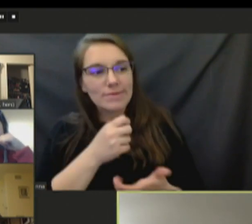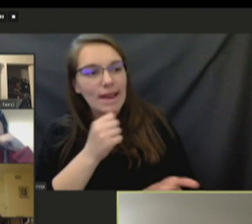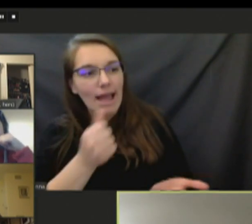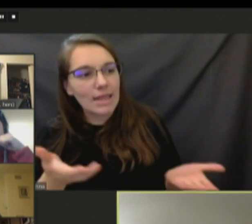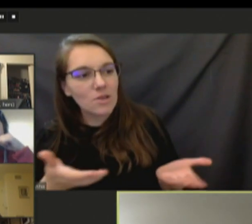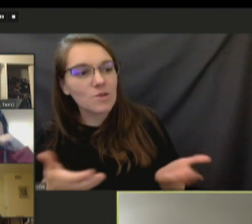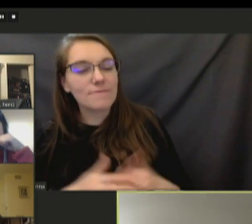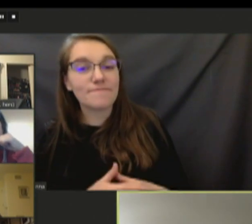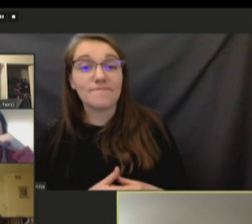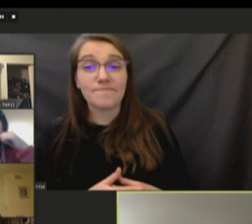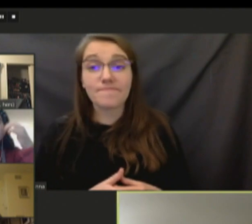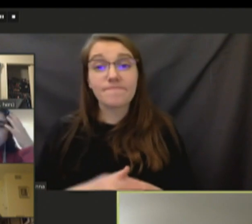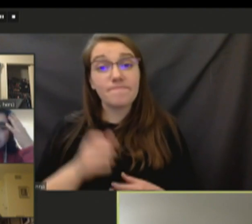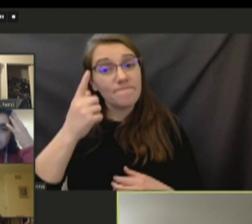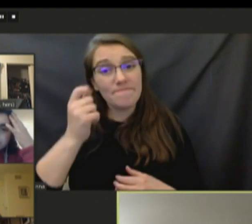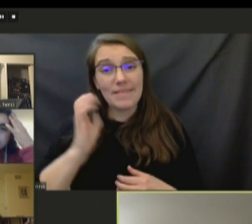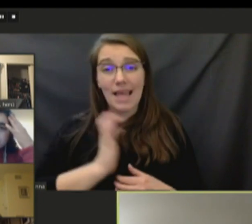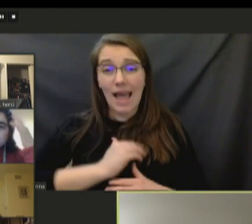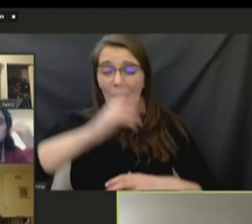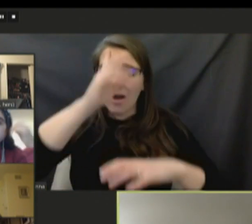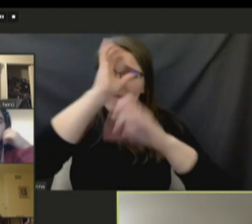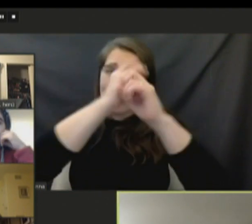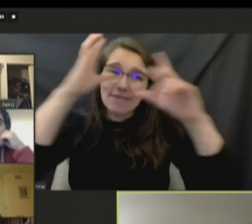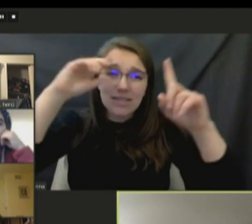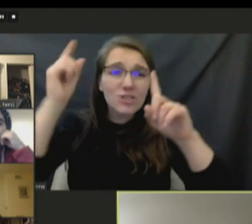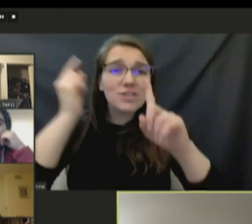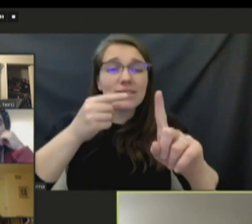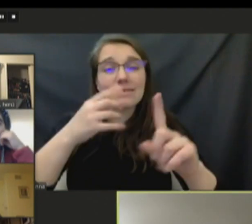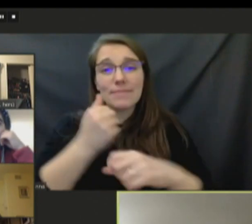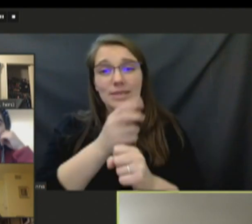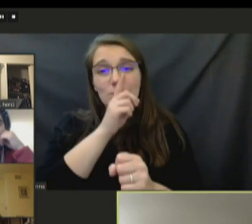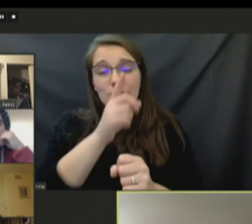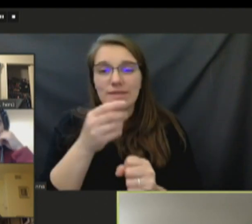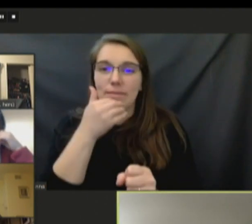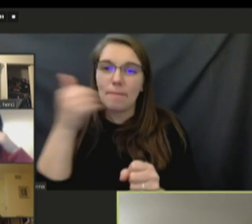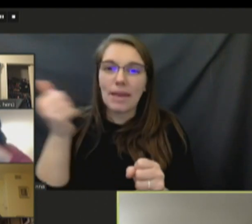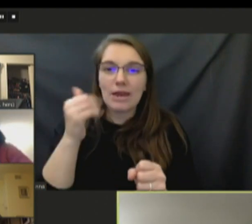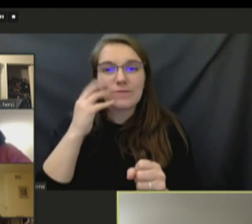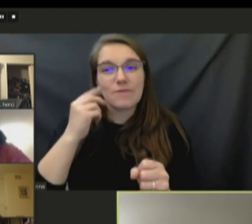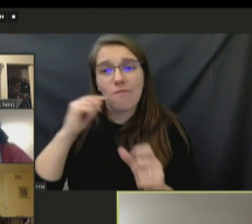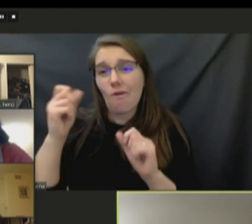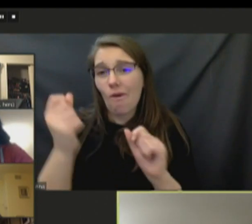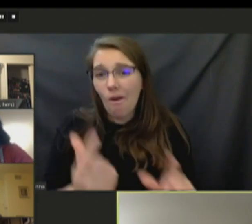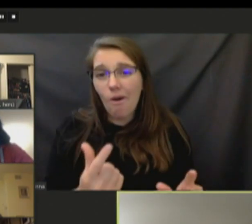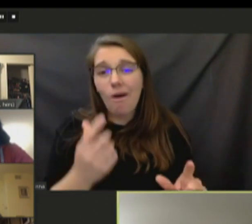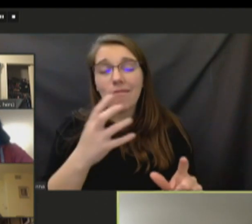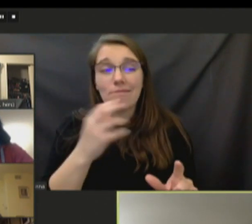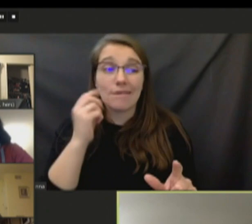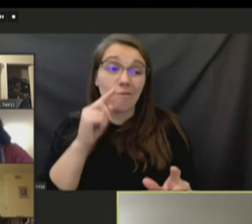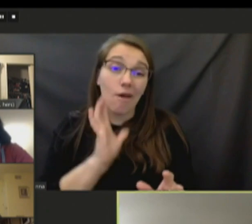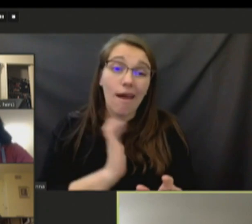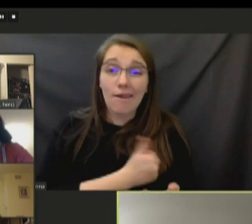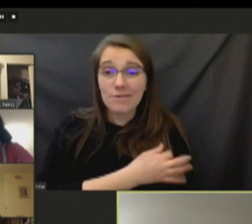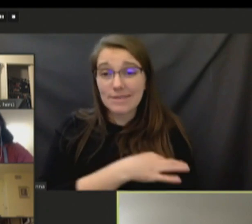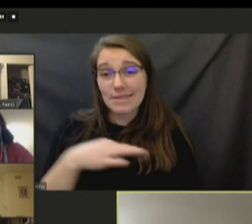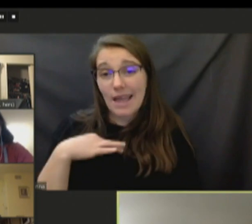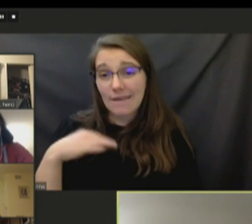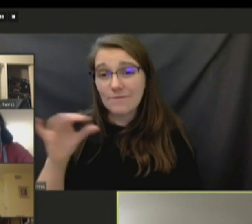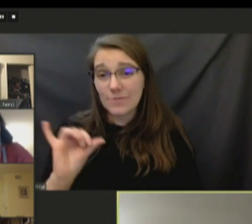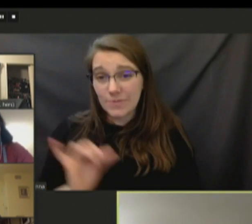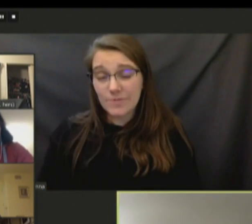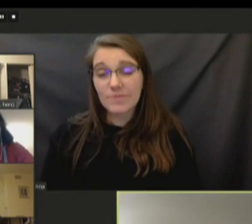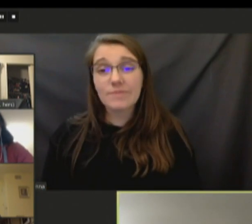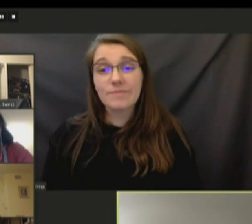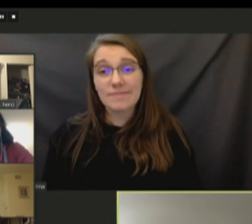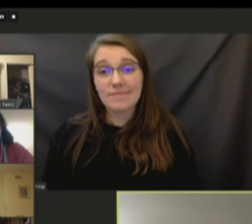our vision is to create, you know, a better experience for all of you and for our staff members, and make sure that you do have